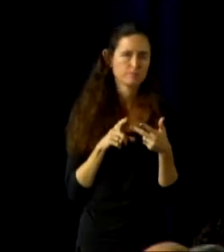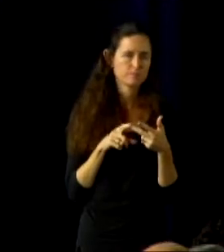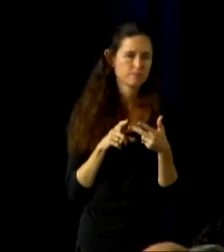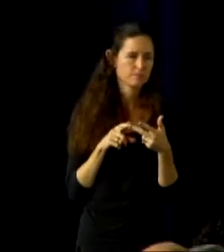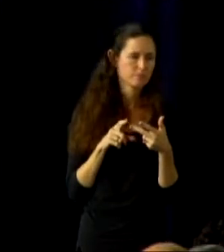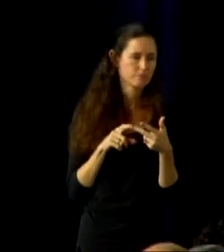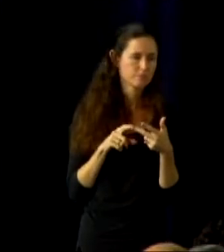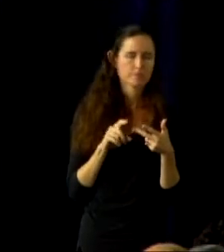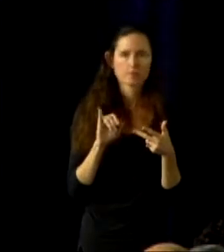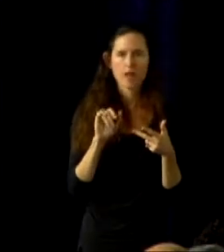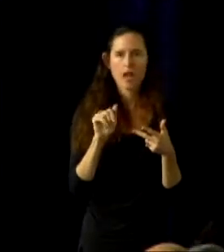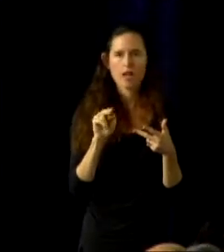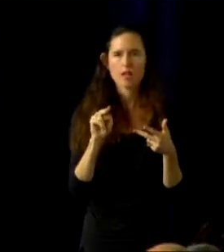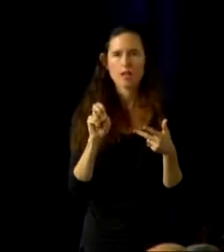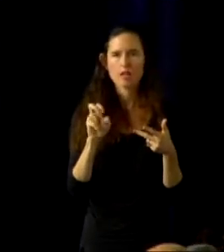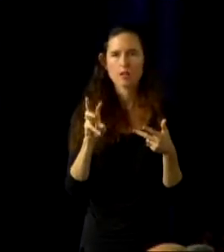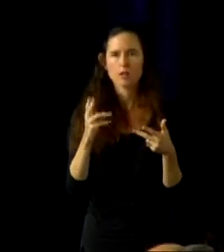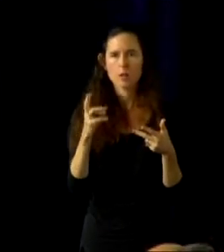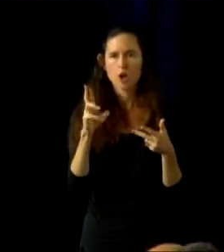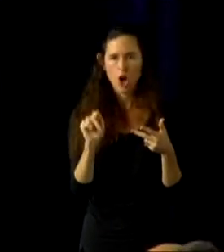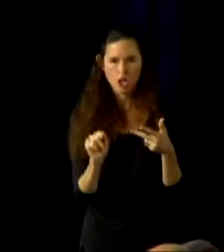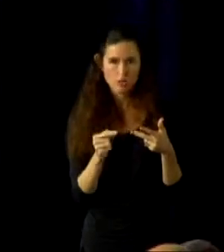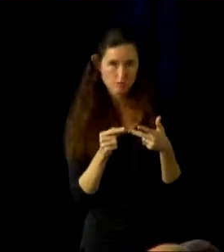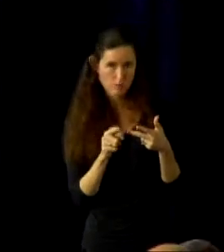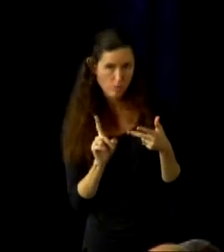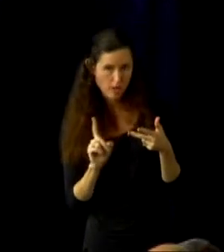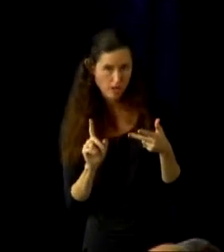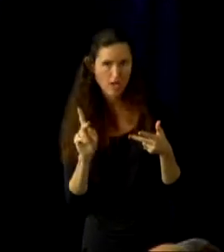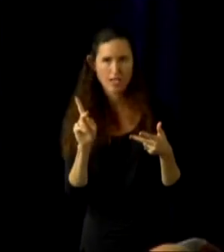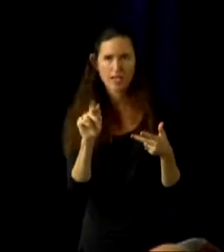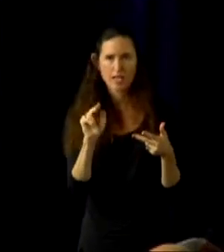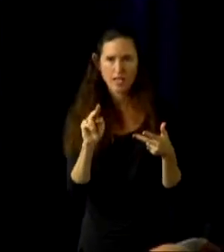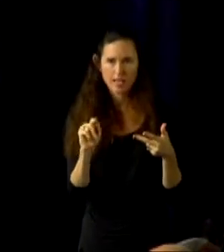Ian Newhart, he's going to be at Kent and Cecil.